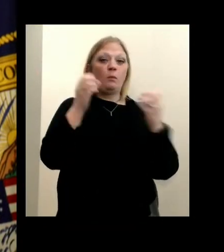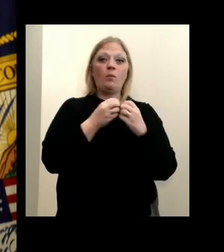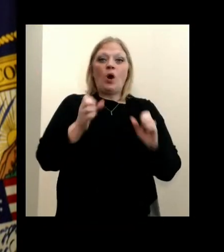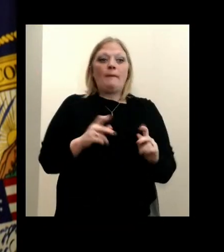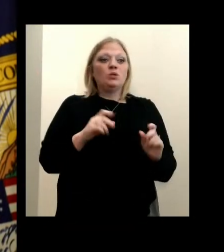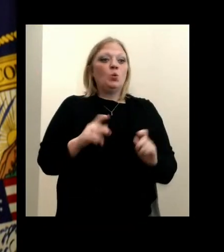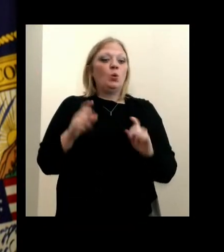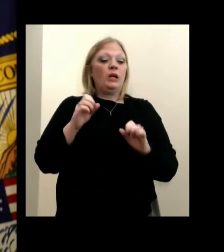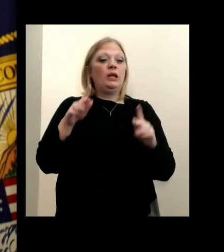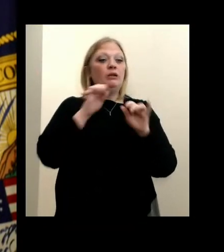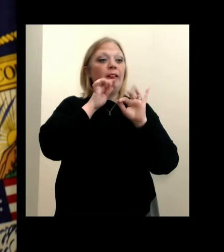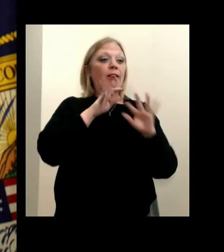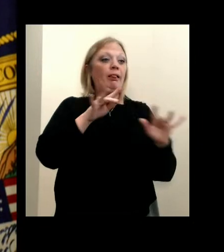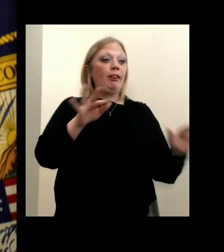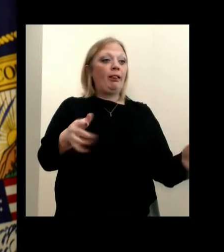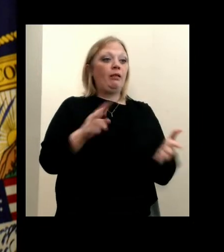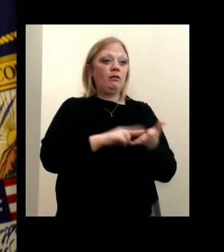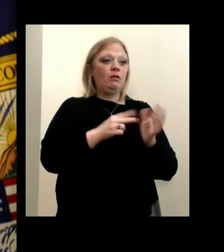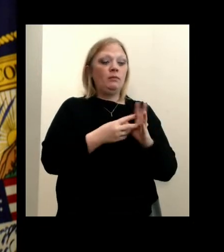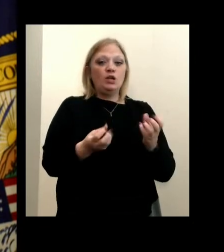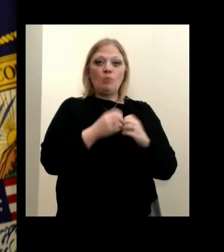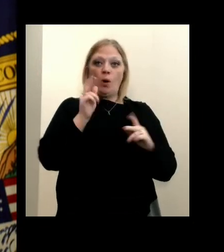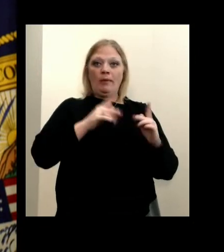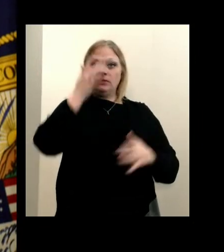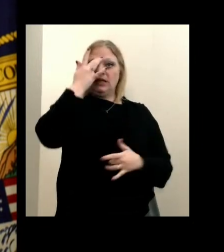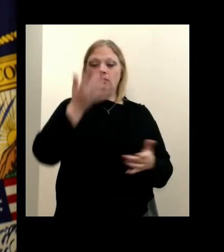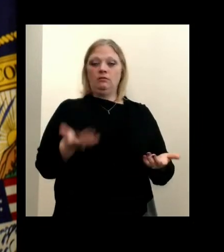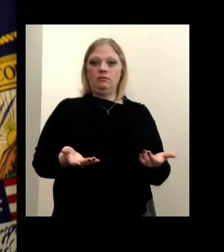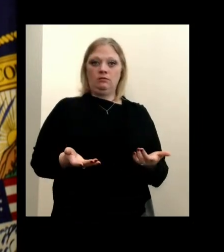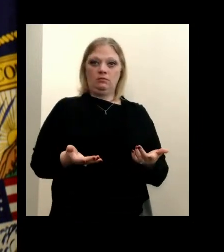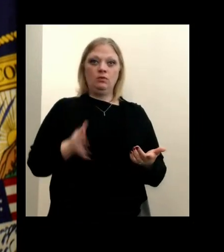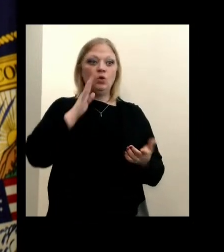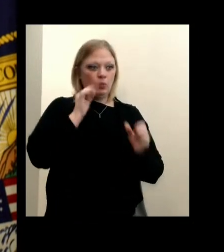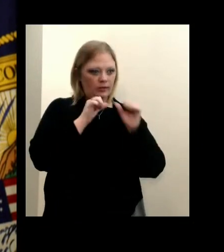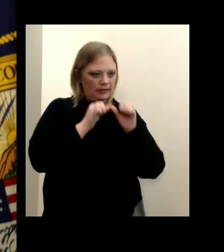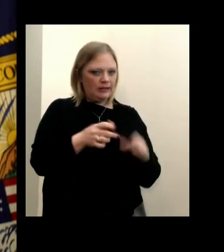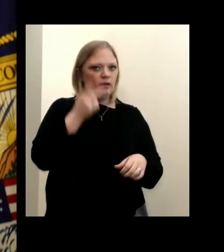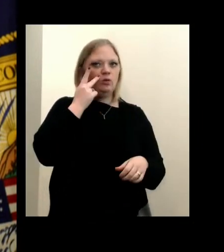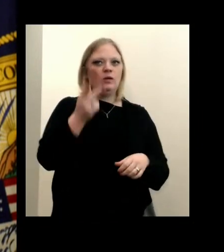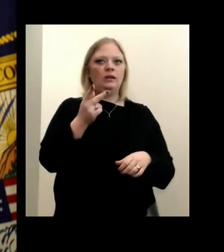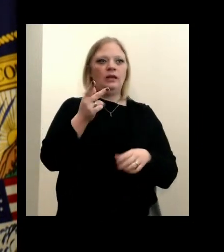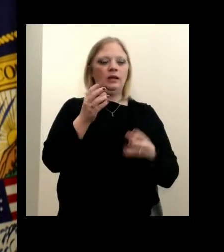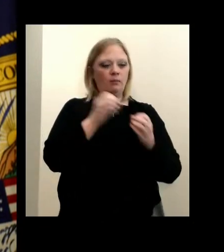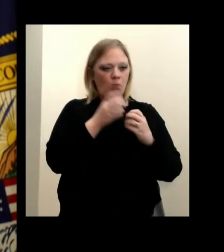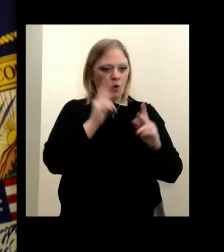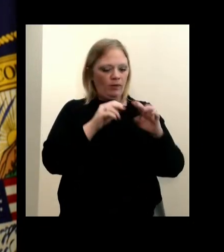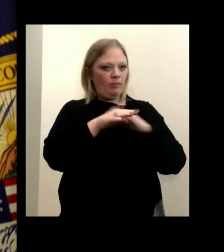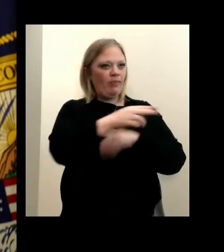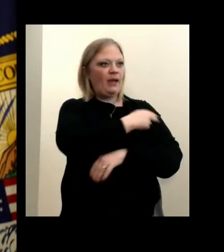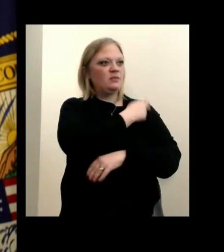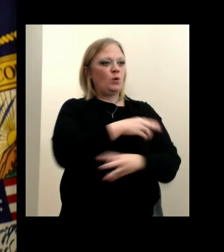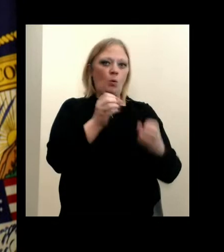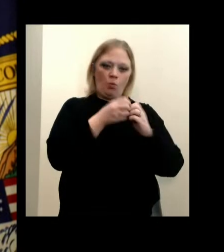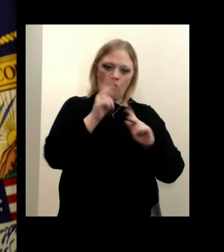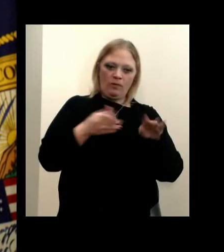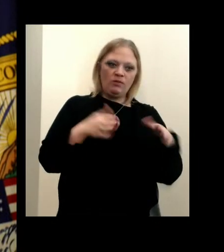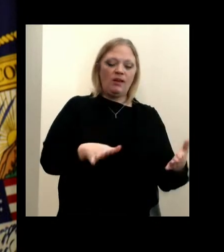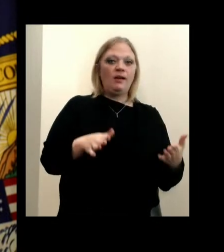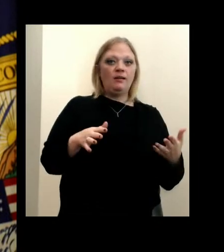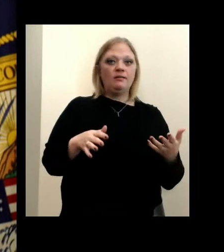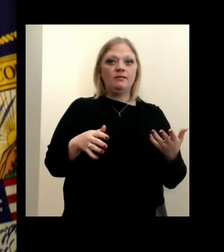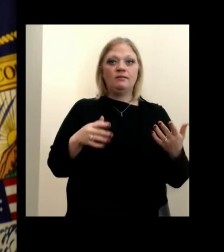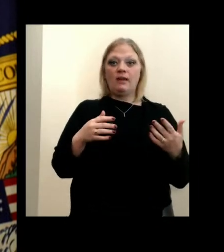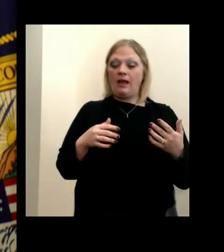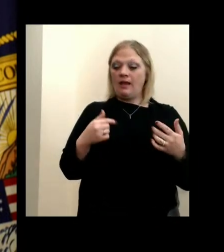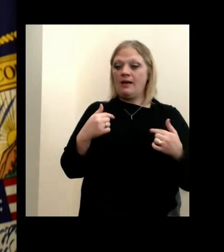they're going to catch it, which means we're going to continue to see hospitalizations and deaths. And I have run into